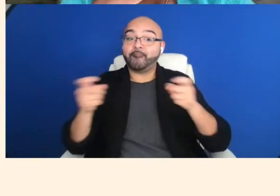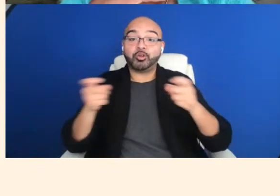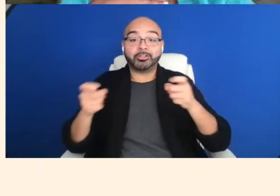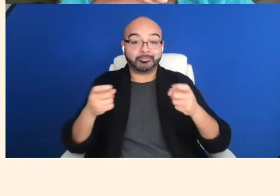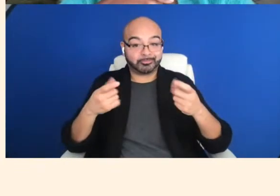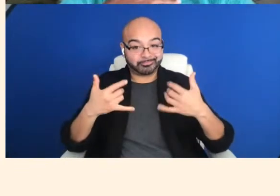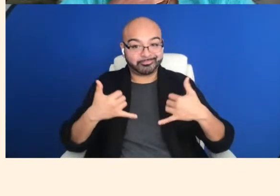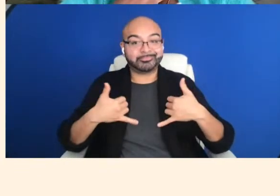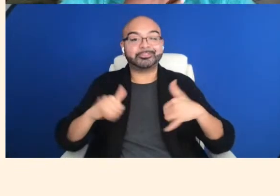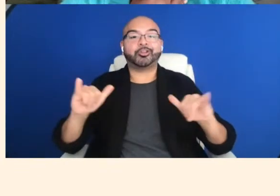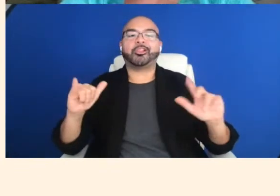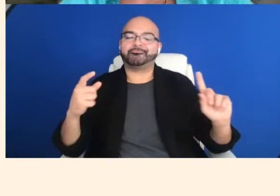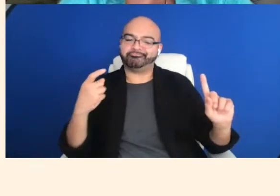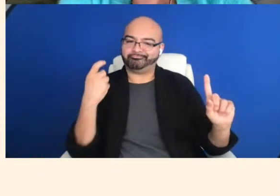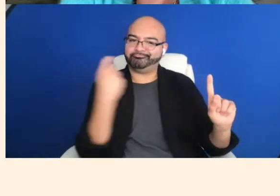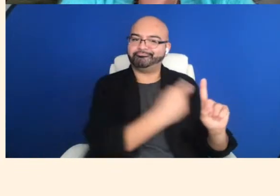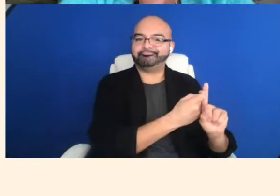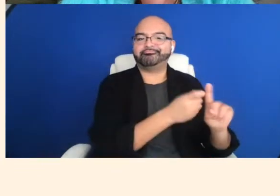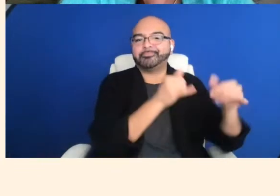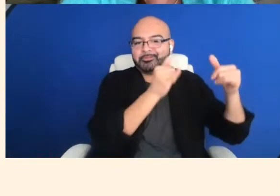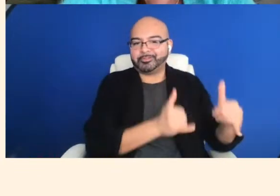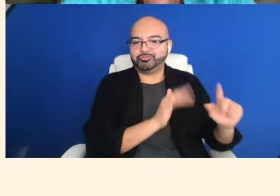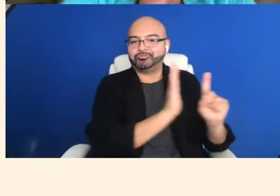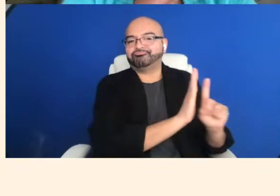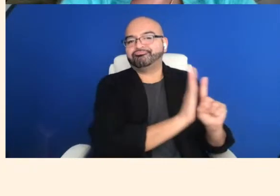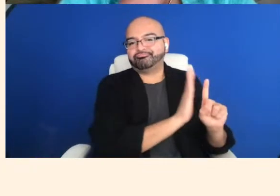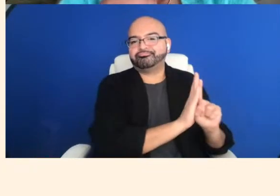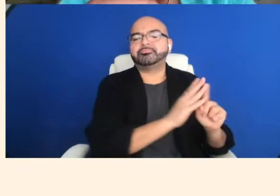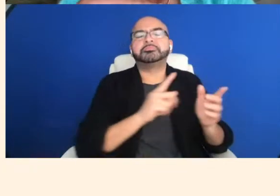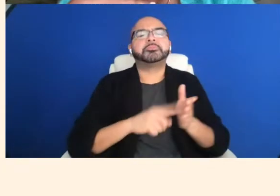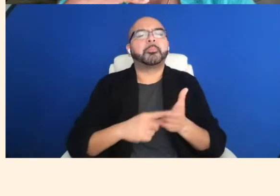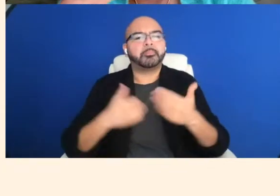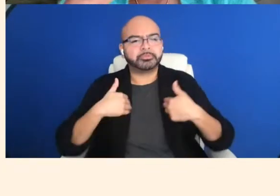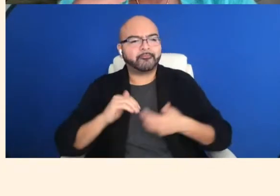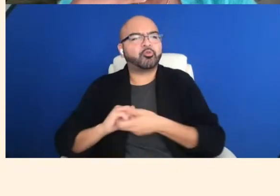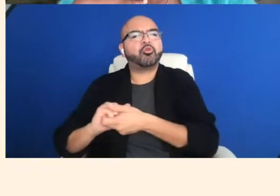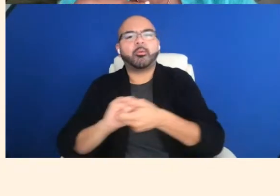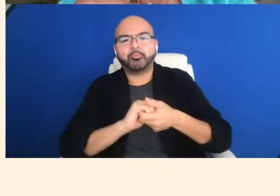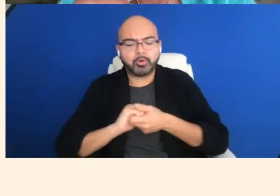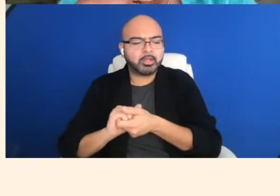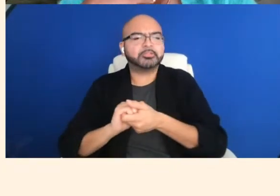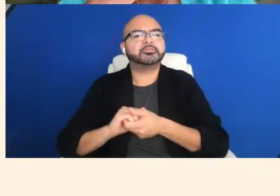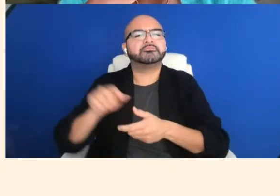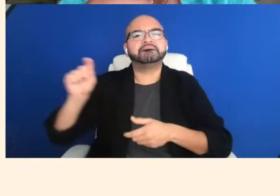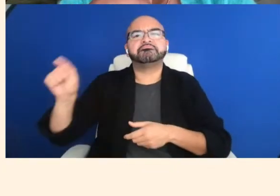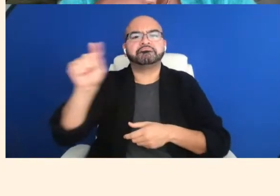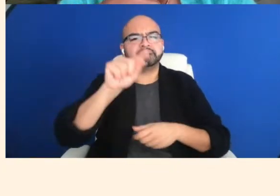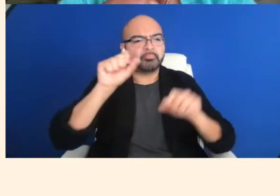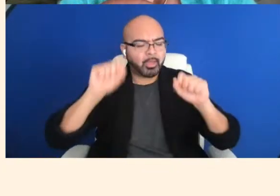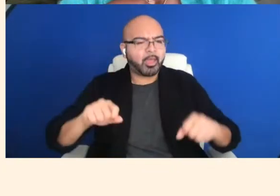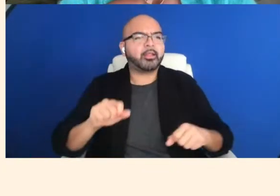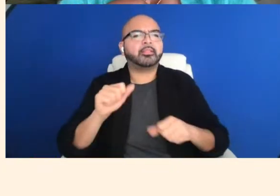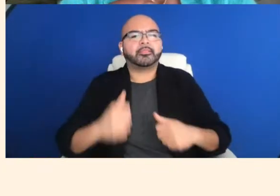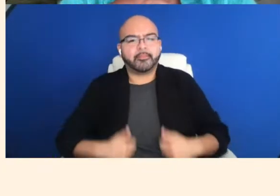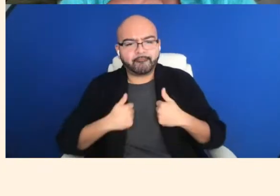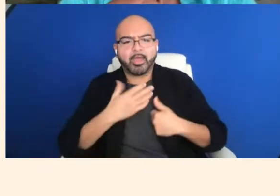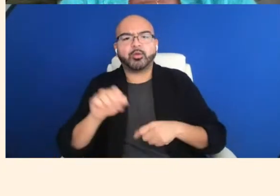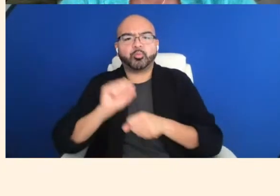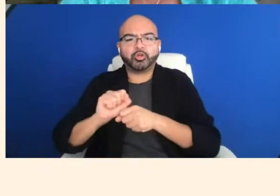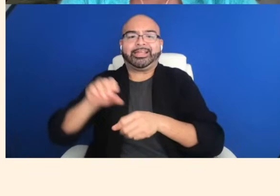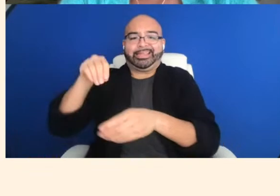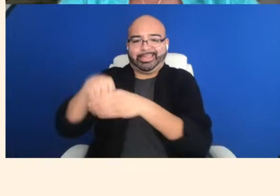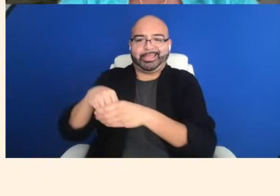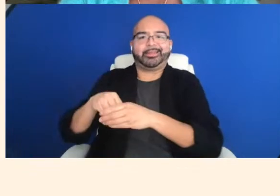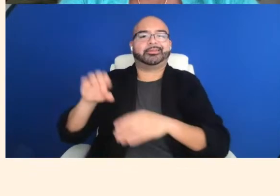the individual model. Sometimes there are cooperatives that are able to live and work in a community land trust housing.